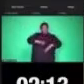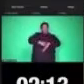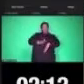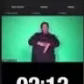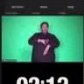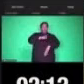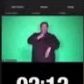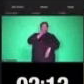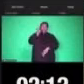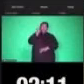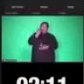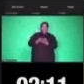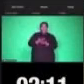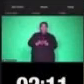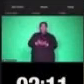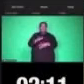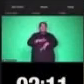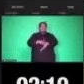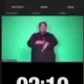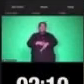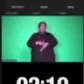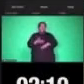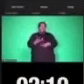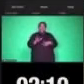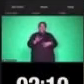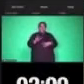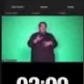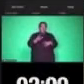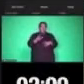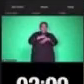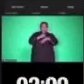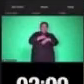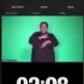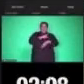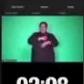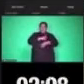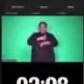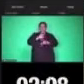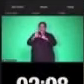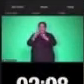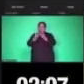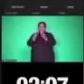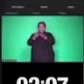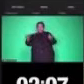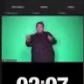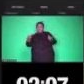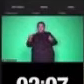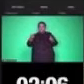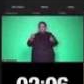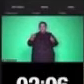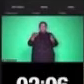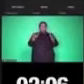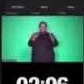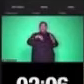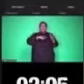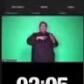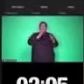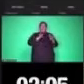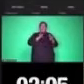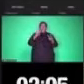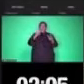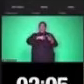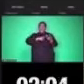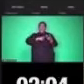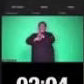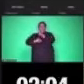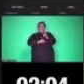it be problematic in splitting up families, or in what ways can we support it